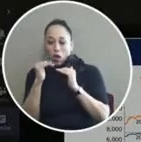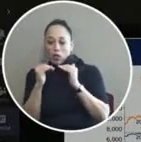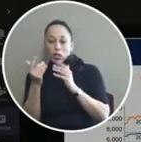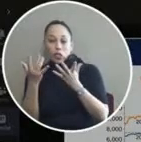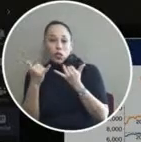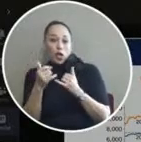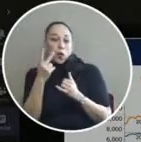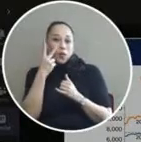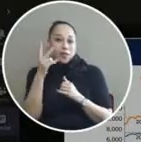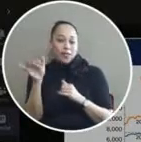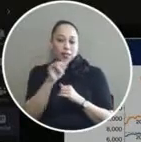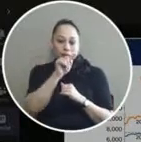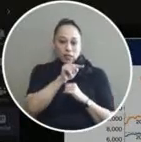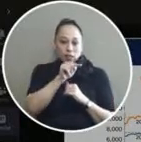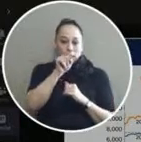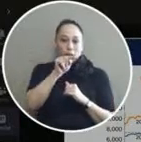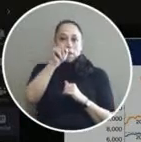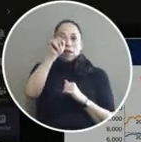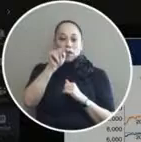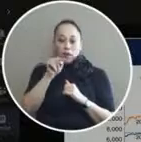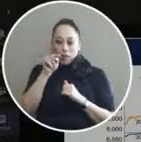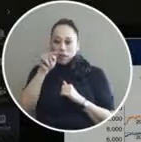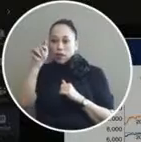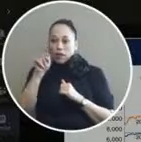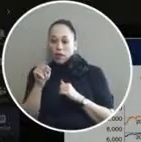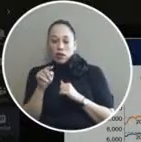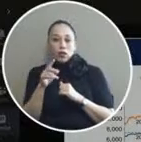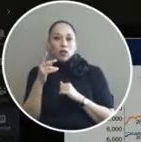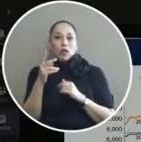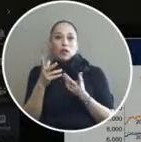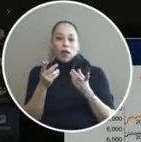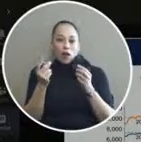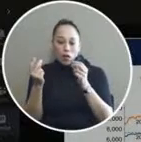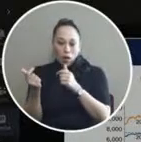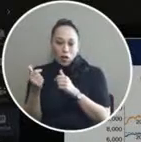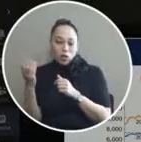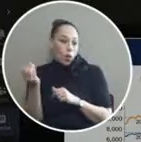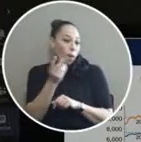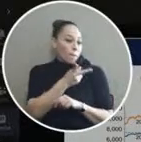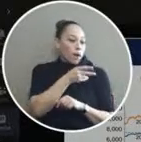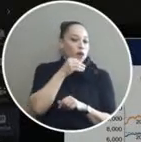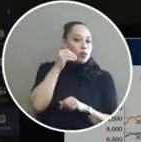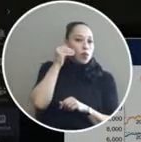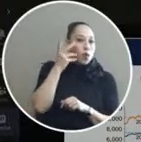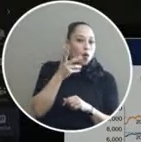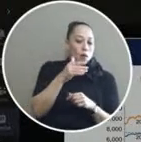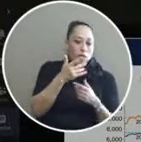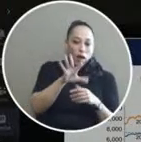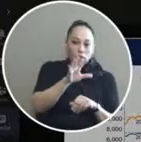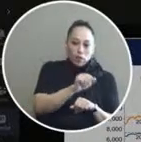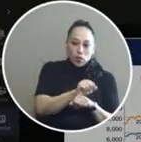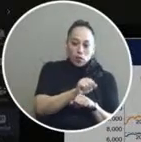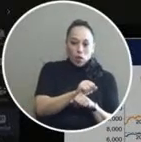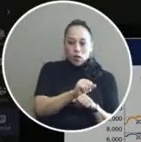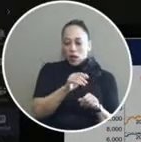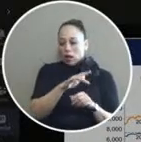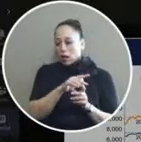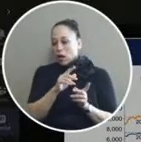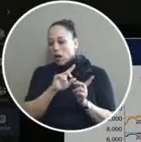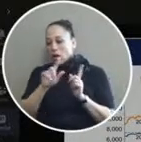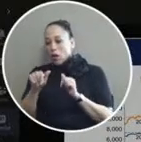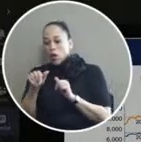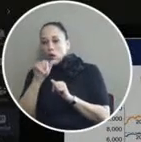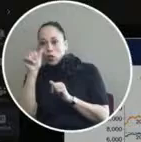we're seeing the same peaks and valleys throughout the day. You see the afternoon rush, the people go back home after their work and leave El Paso, go to